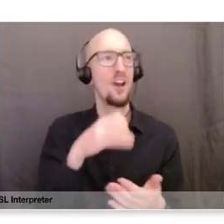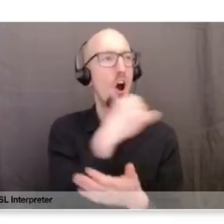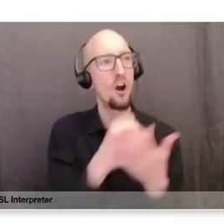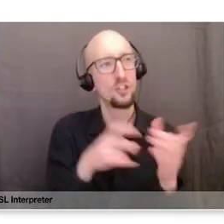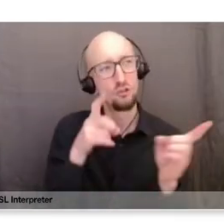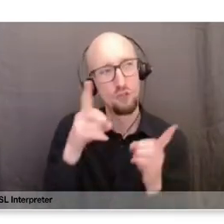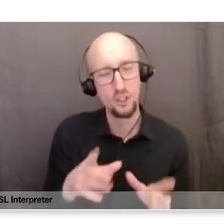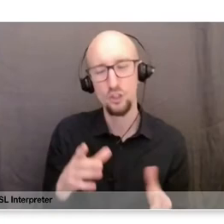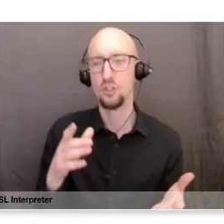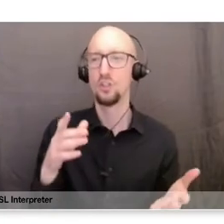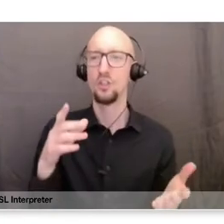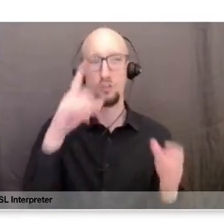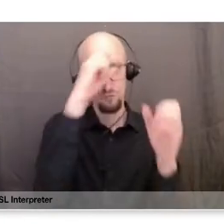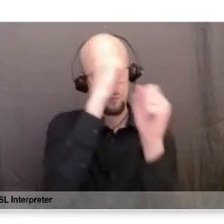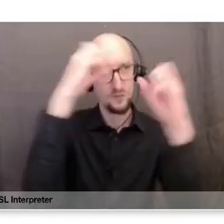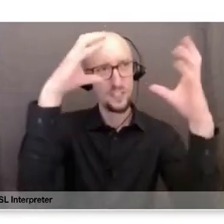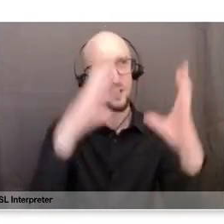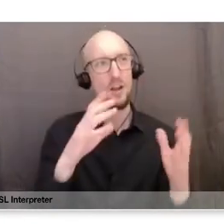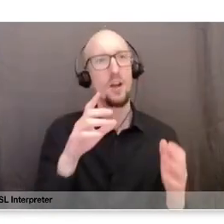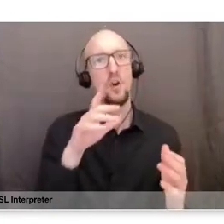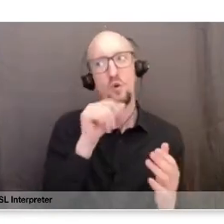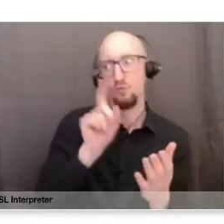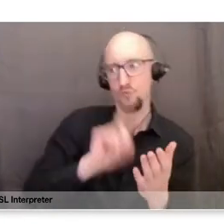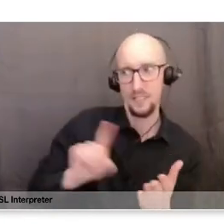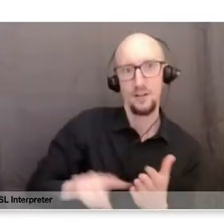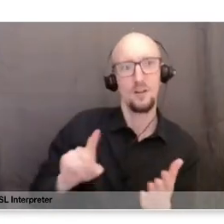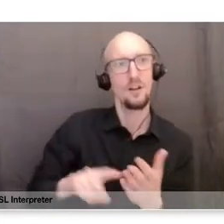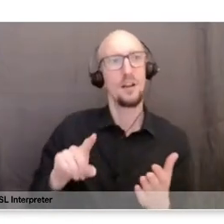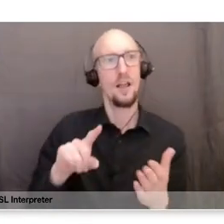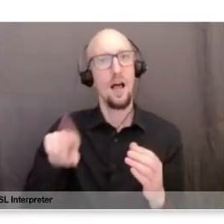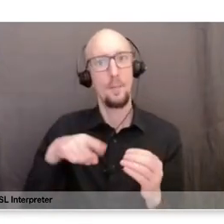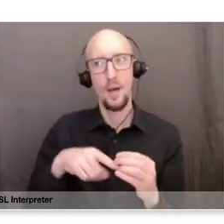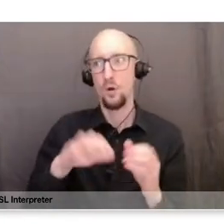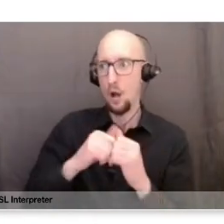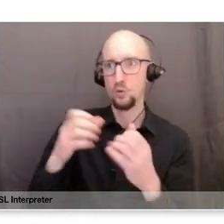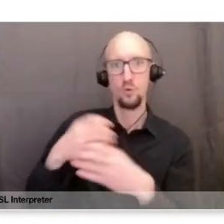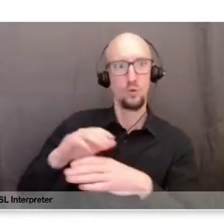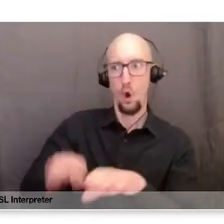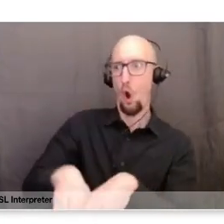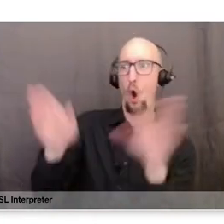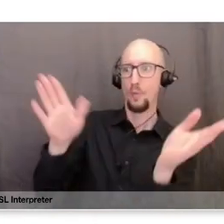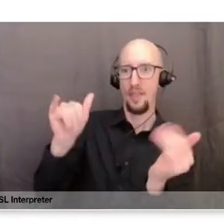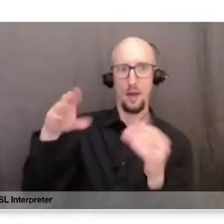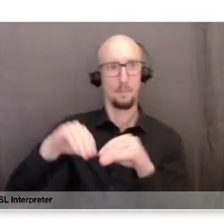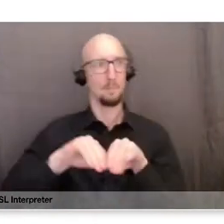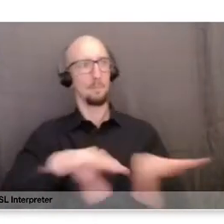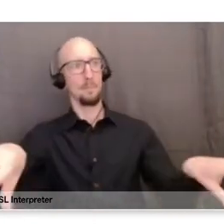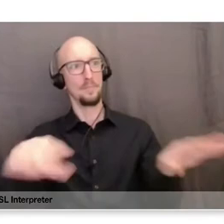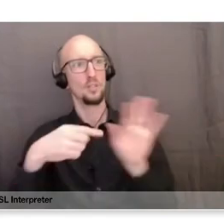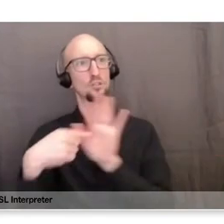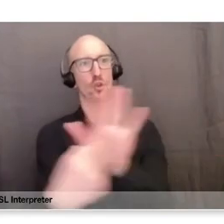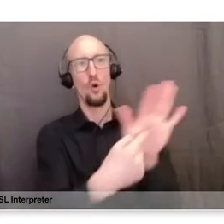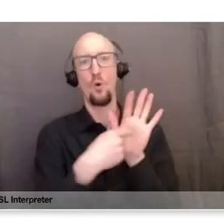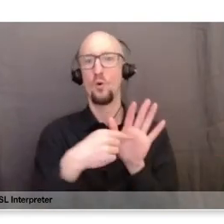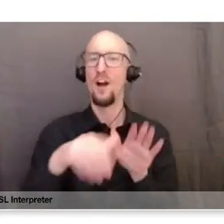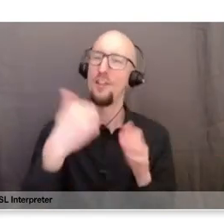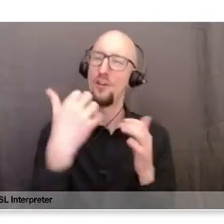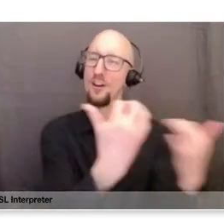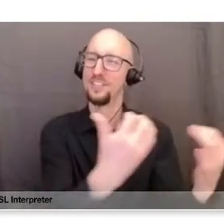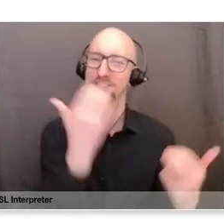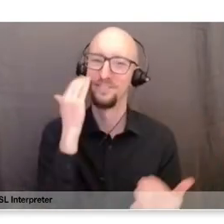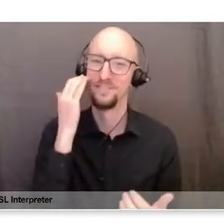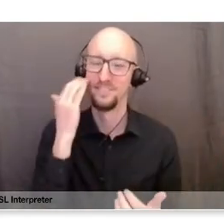of research into how to make open up this space to another audience,